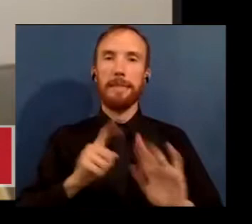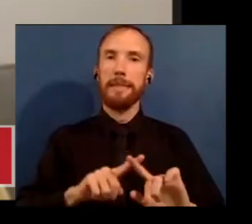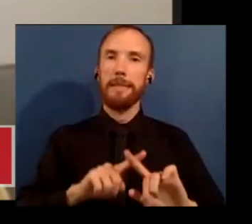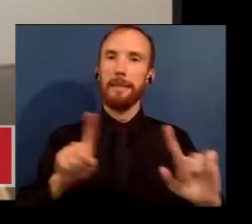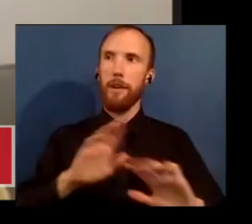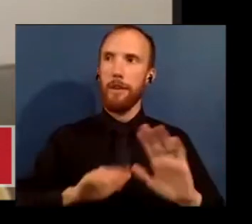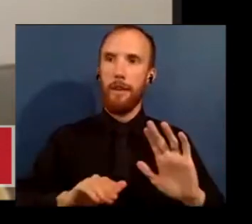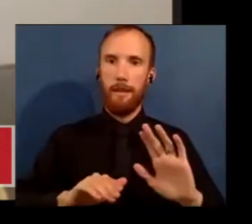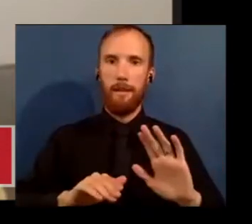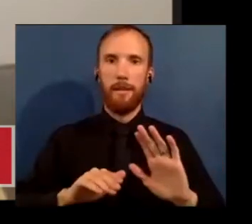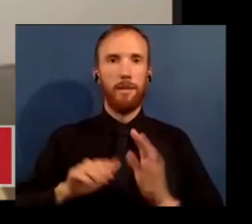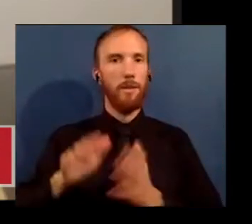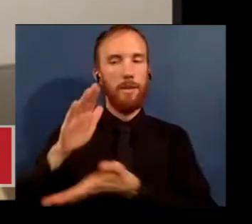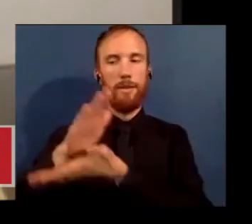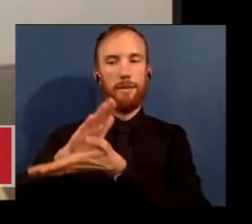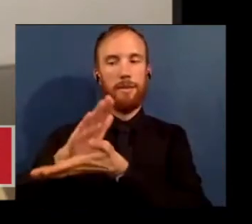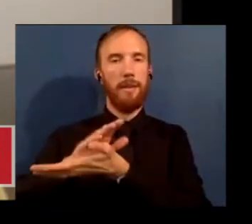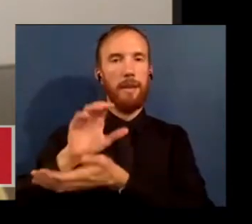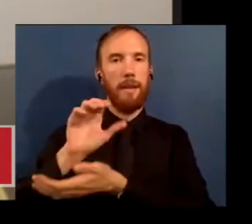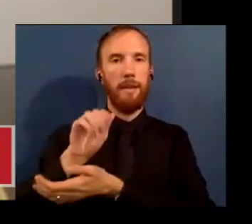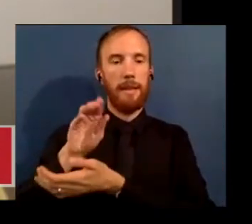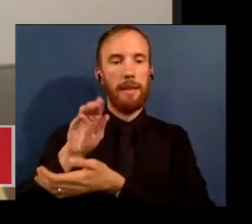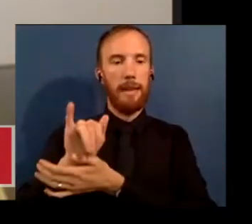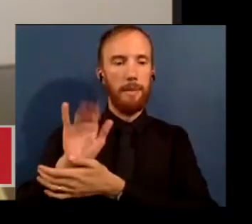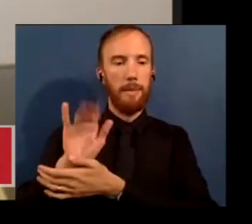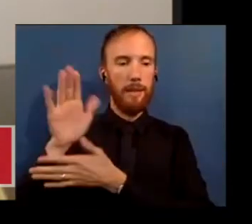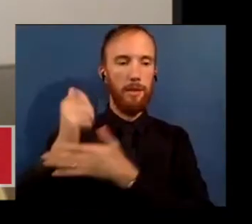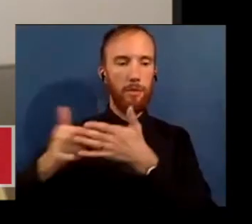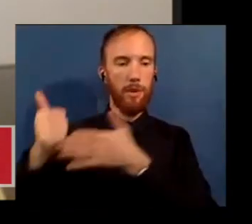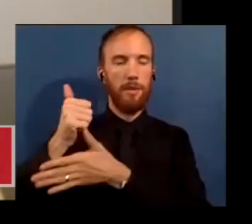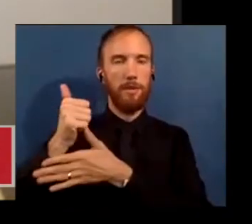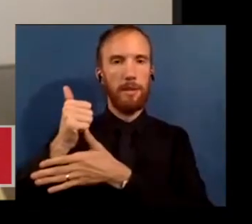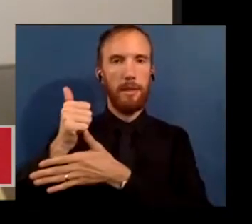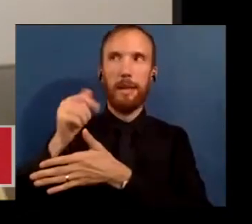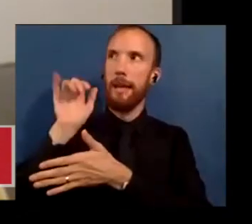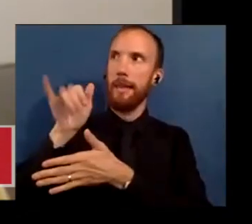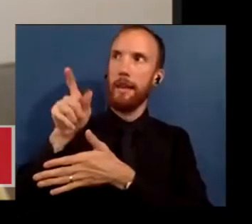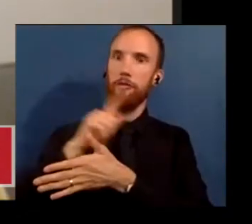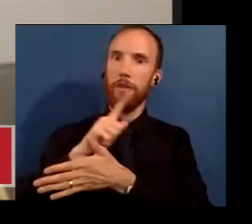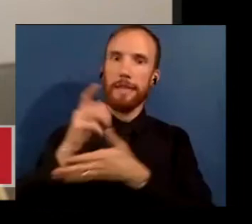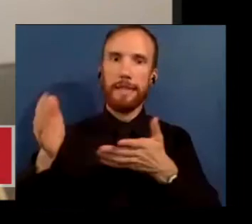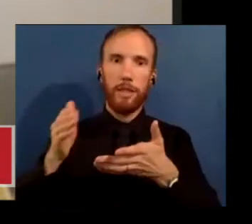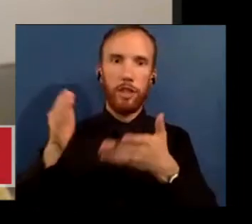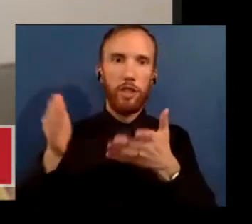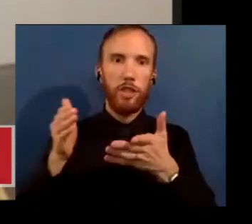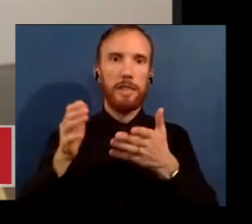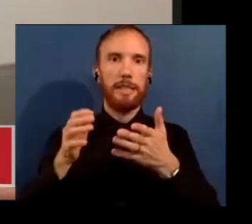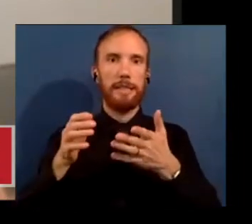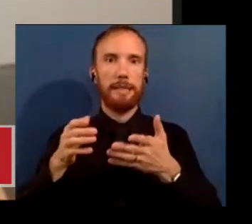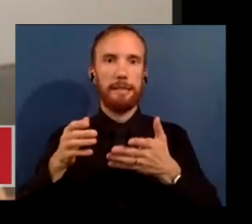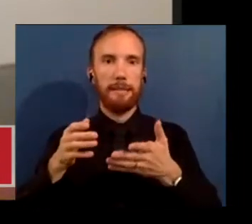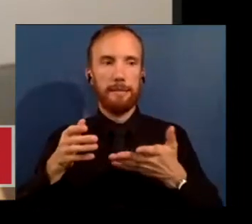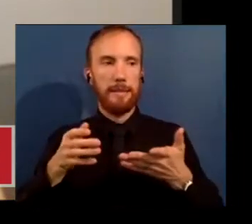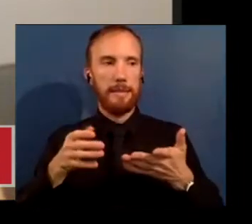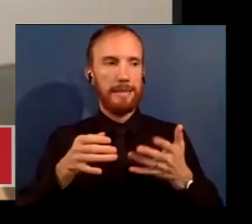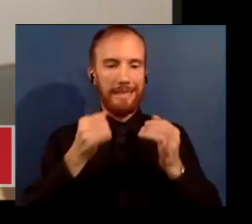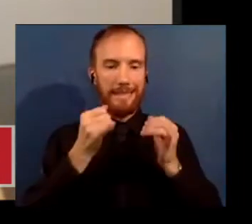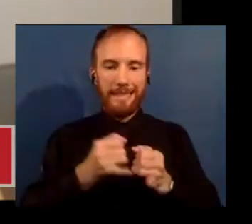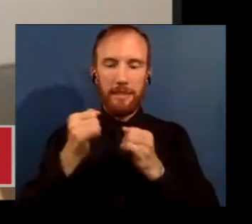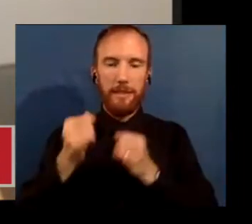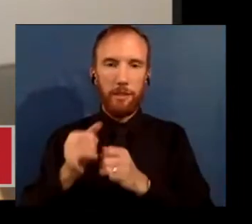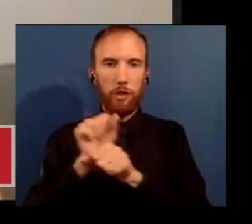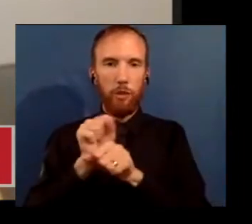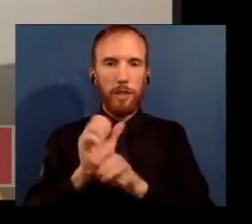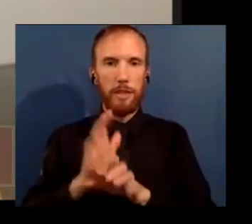of the academy, which encourages and incentivizes individual research accomplishments, even if that research is